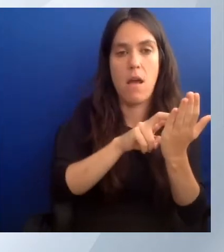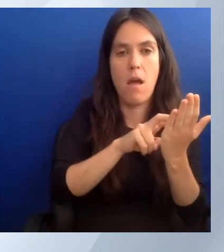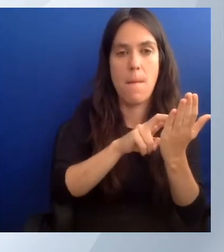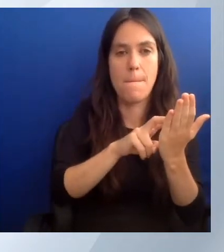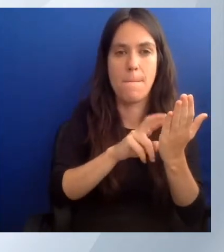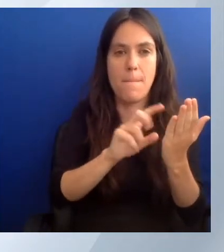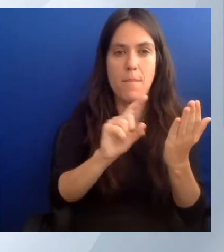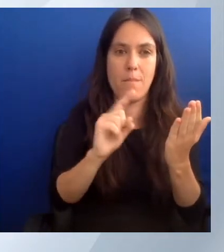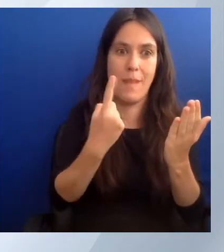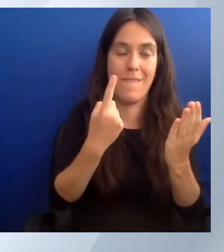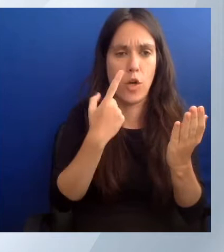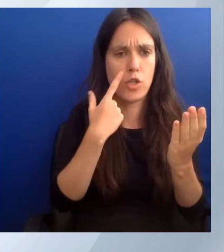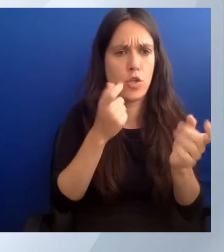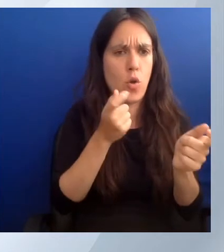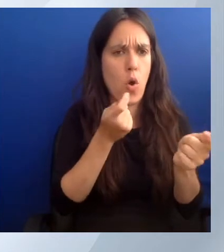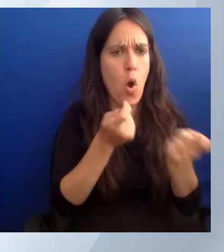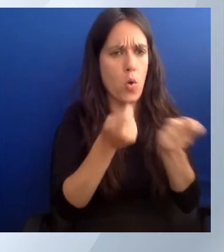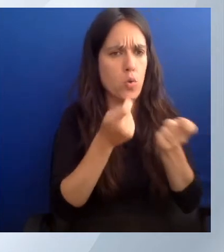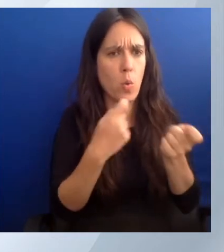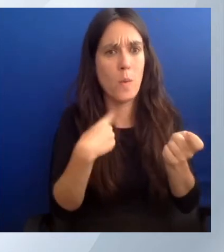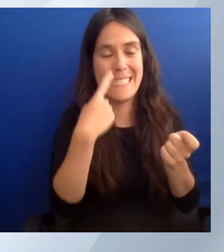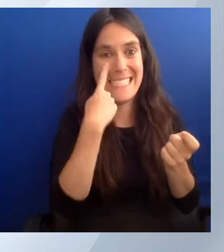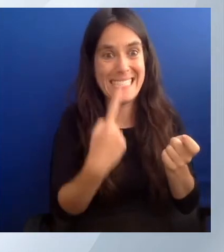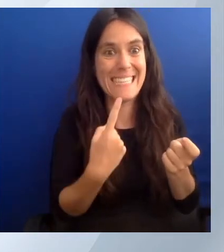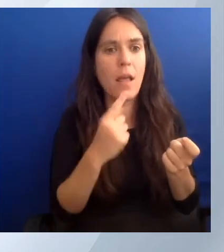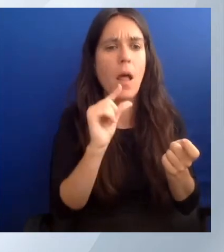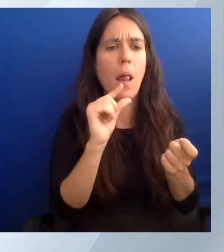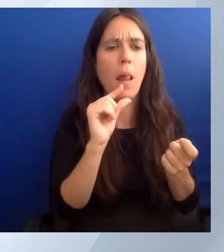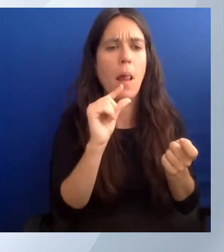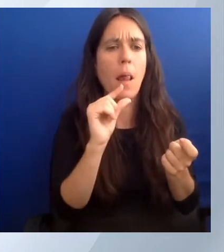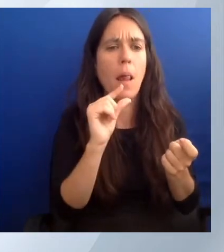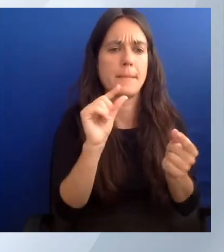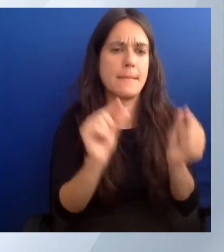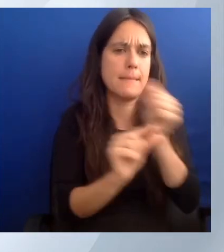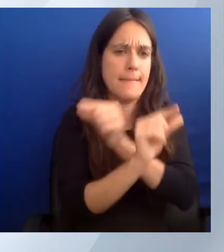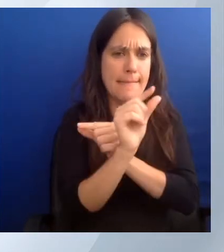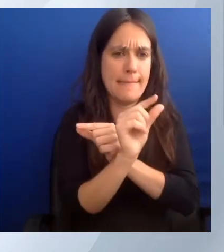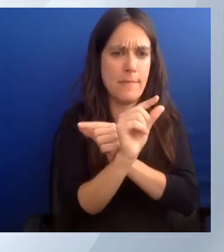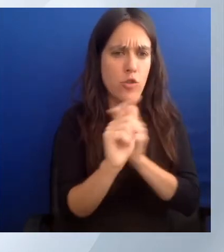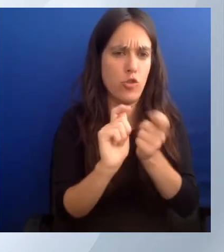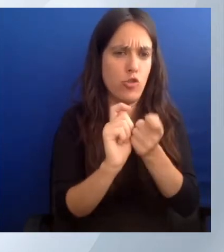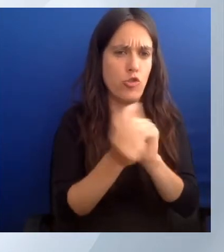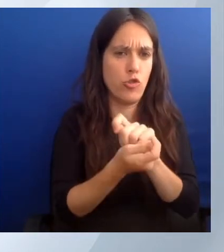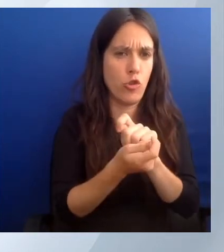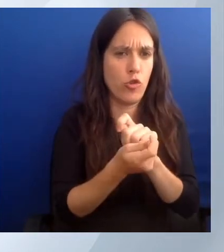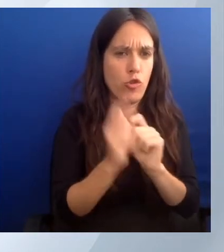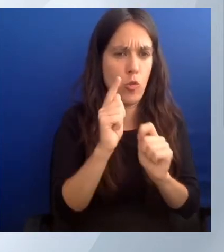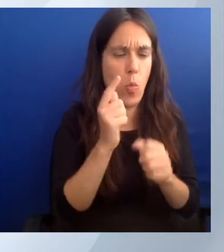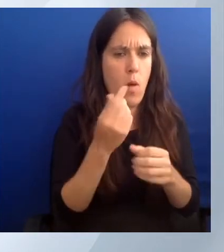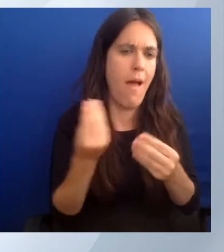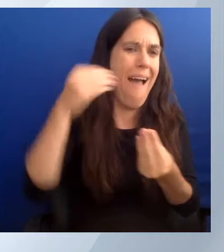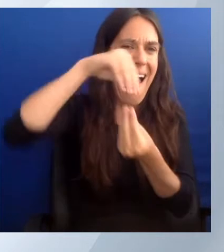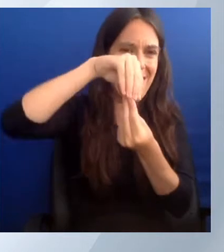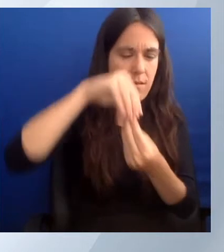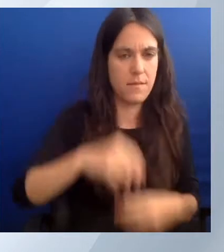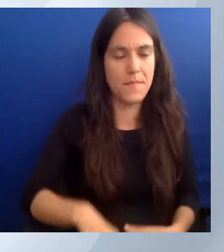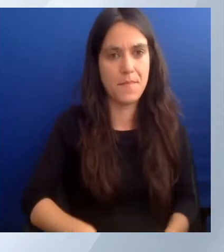into our controller, so we just need to do a little bit of adaptation. So we've just got one more function to add.